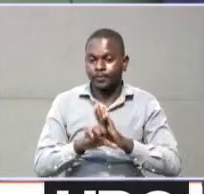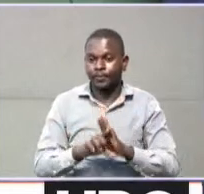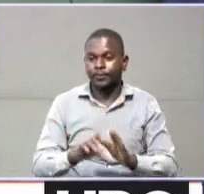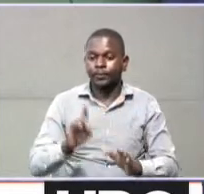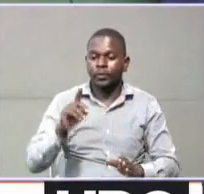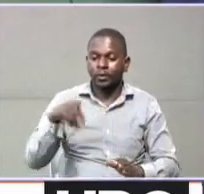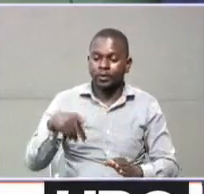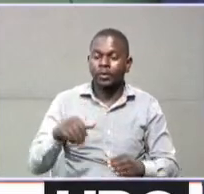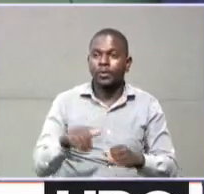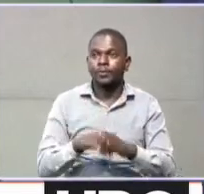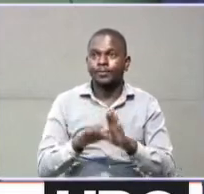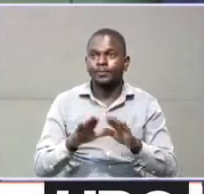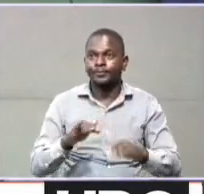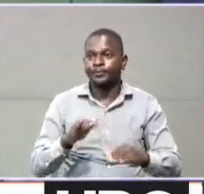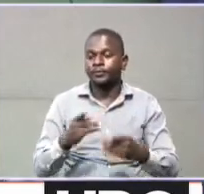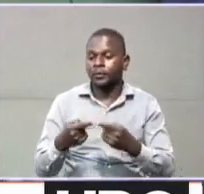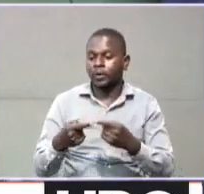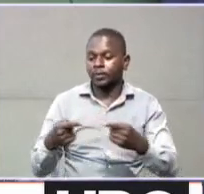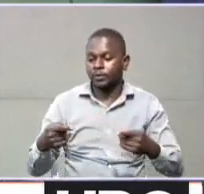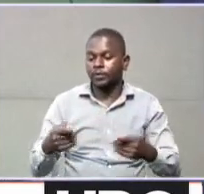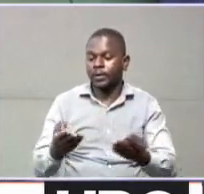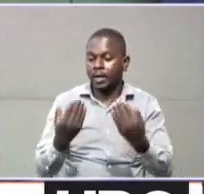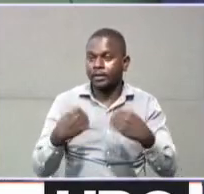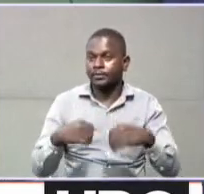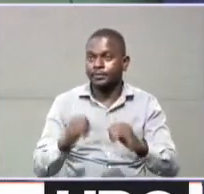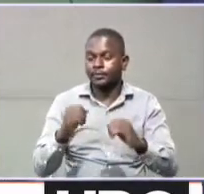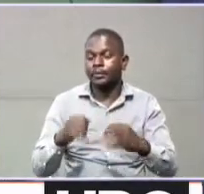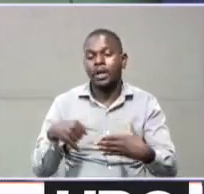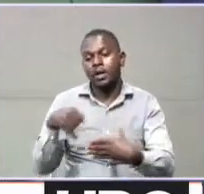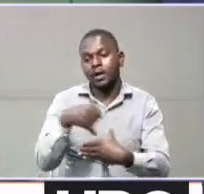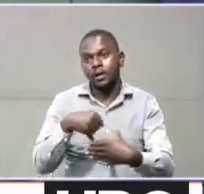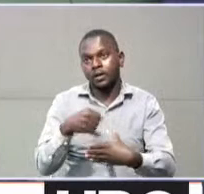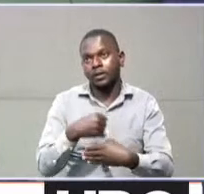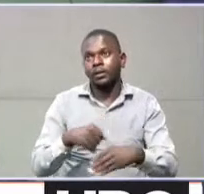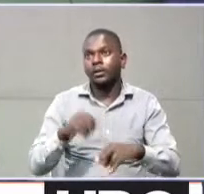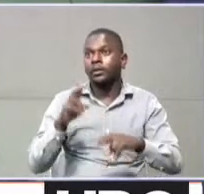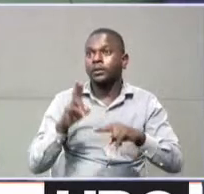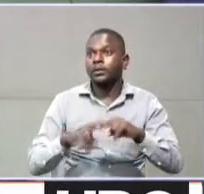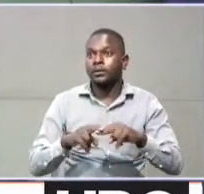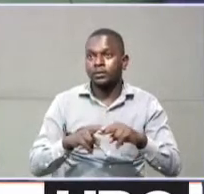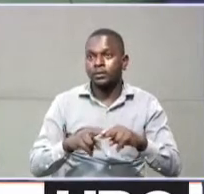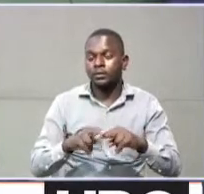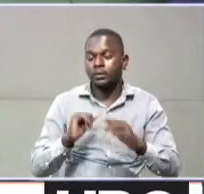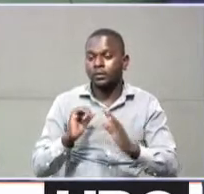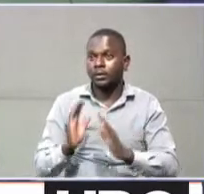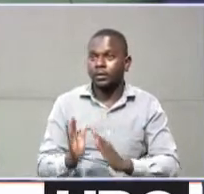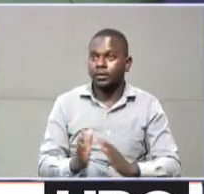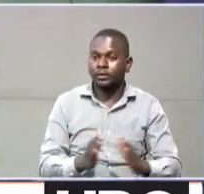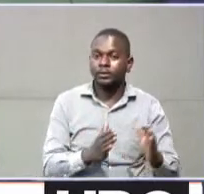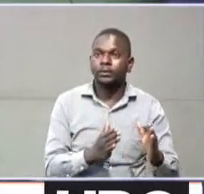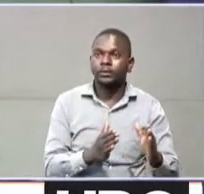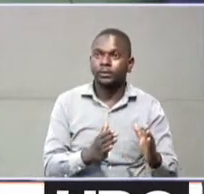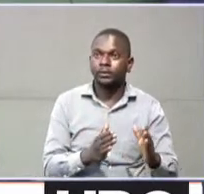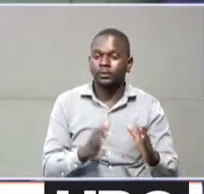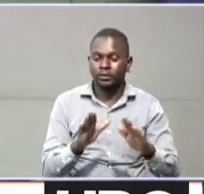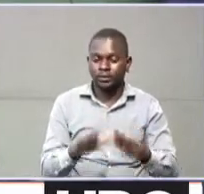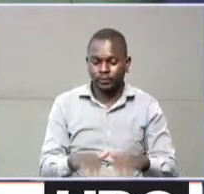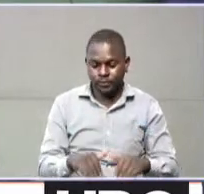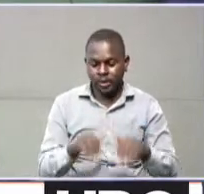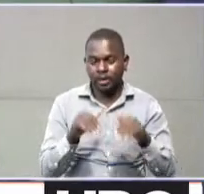dpmp's participation in opposition activities including their seating arrangement in